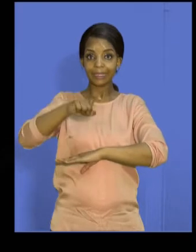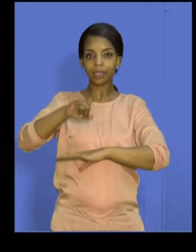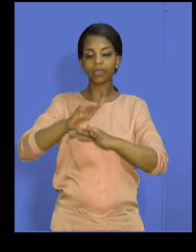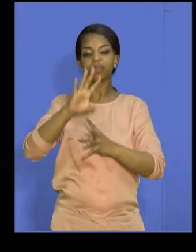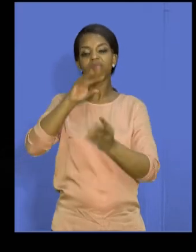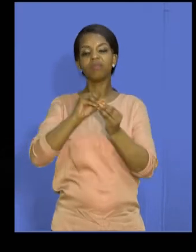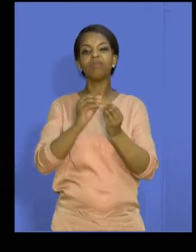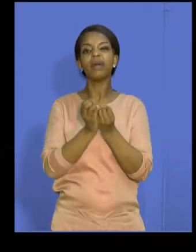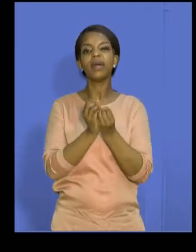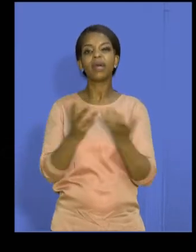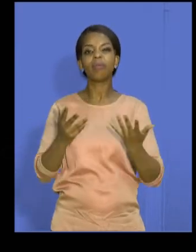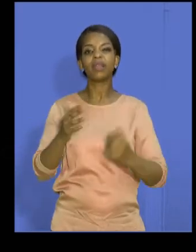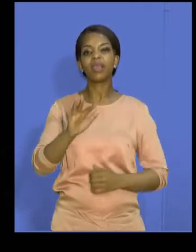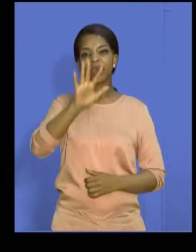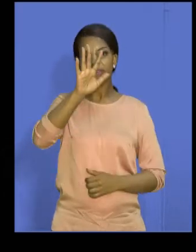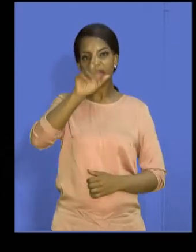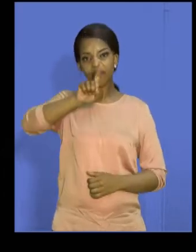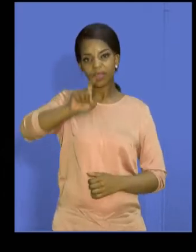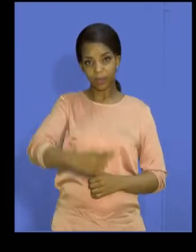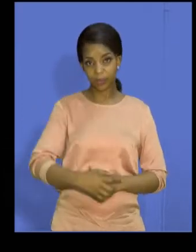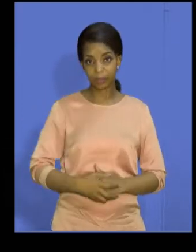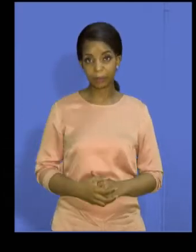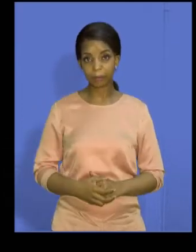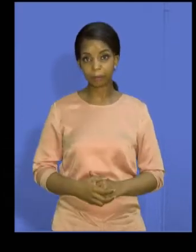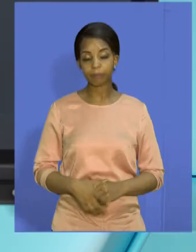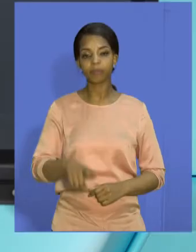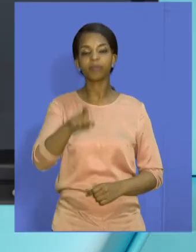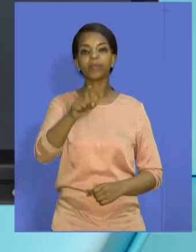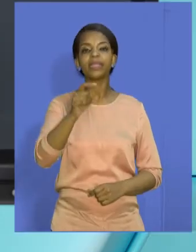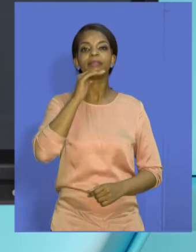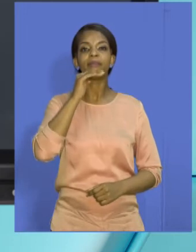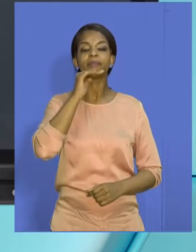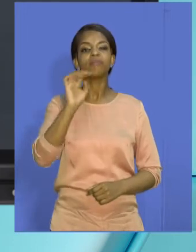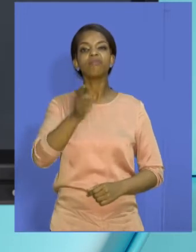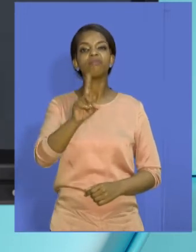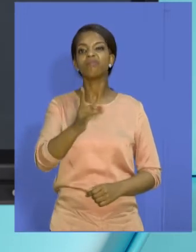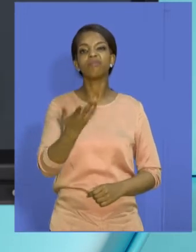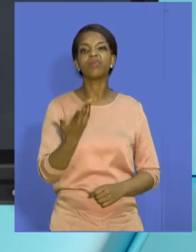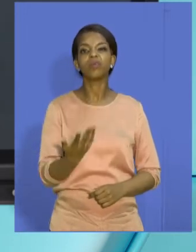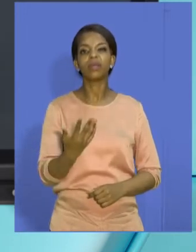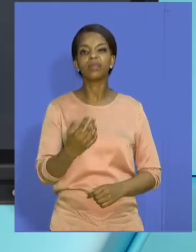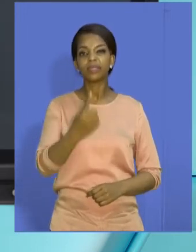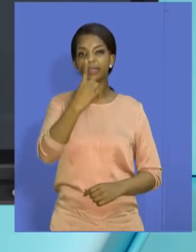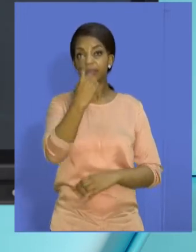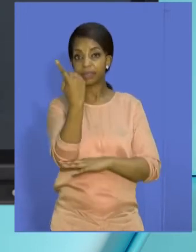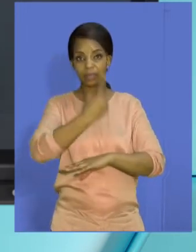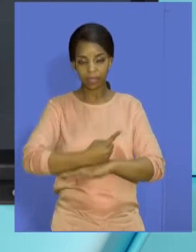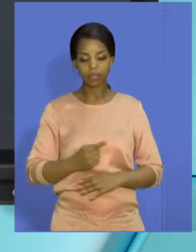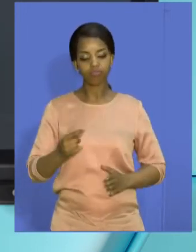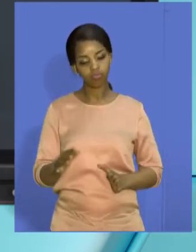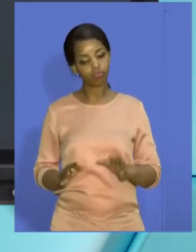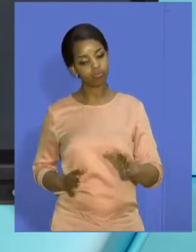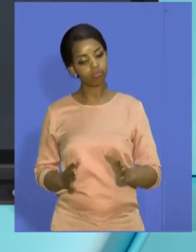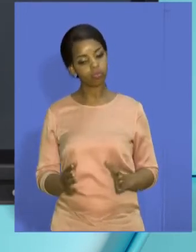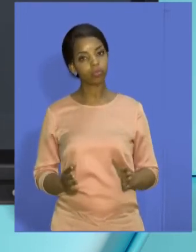5,000, right? What does that mean? It means in each day, you are just walking 5,000 steps.